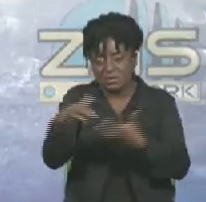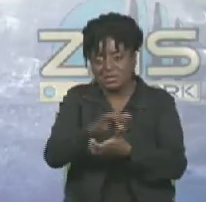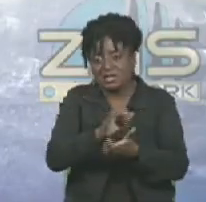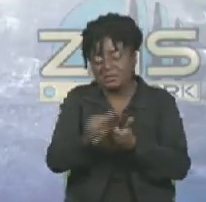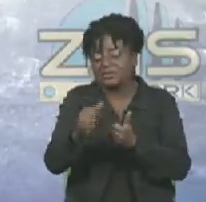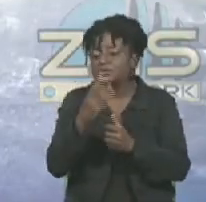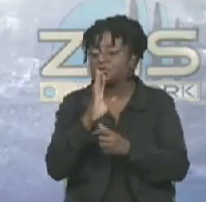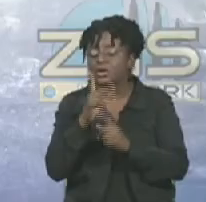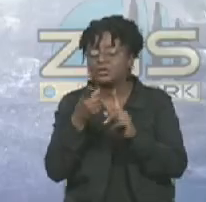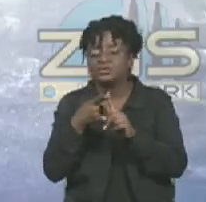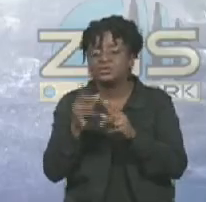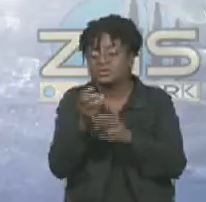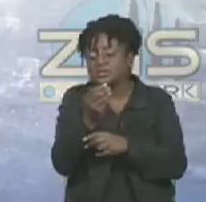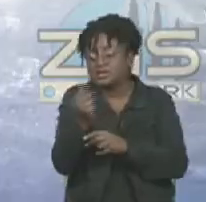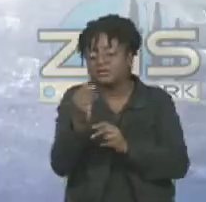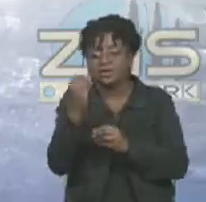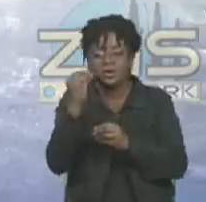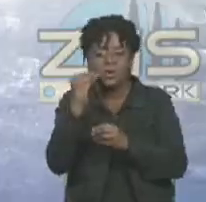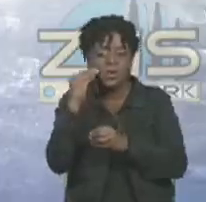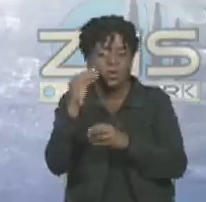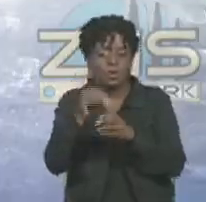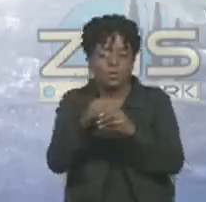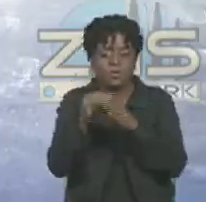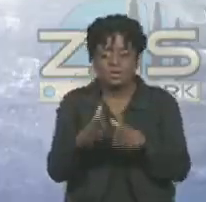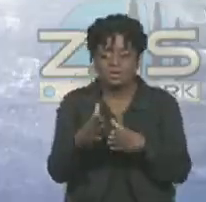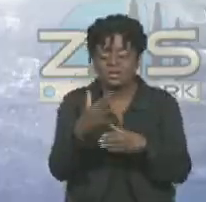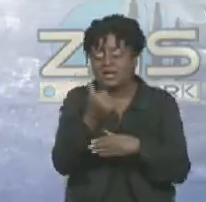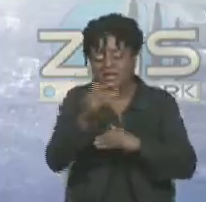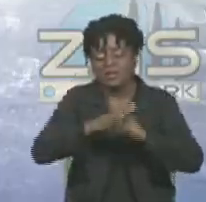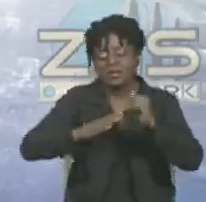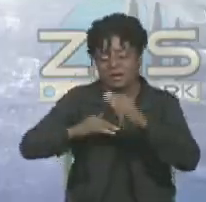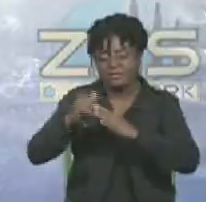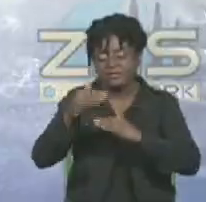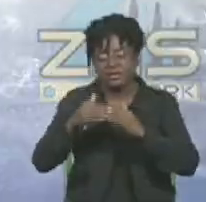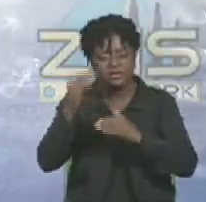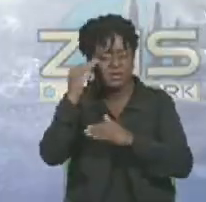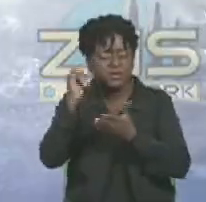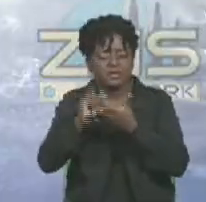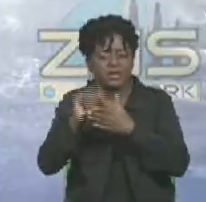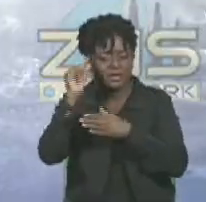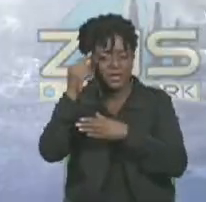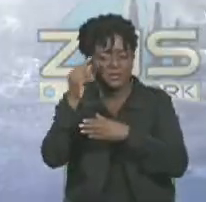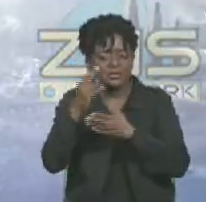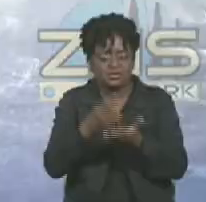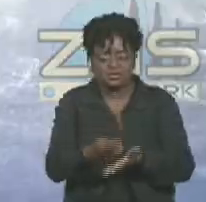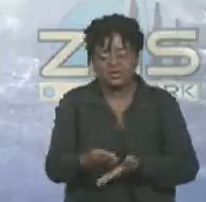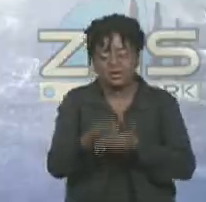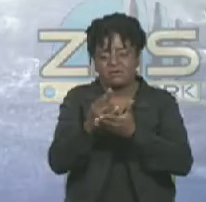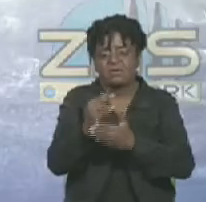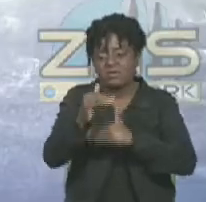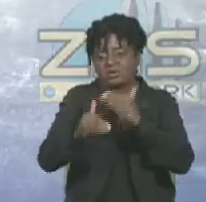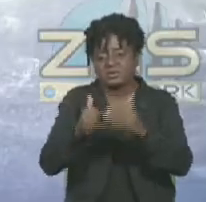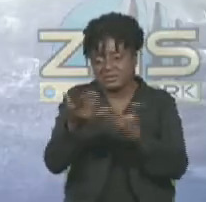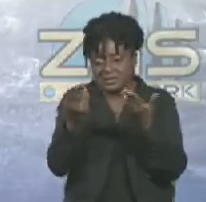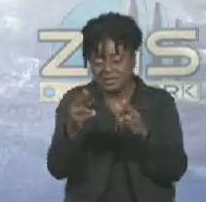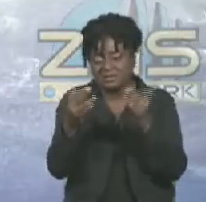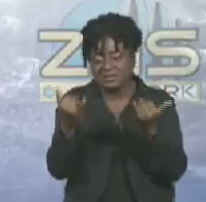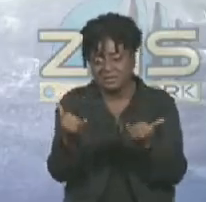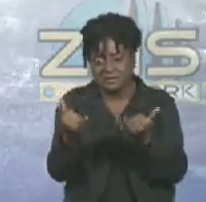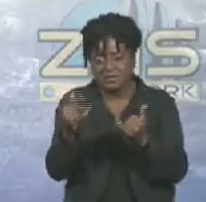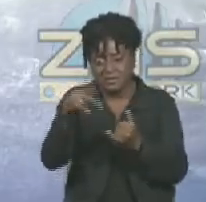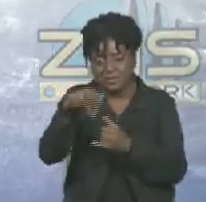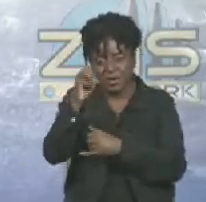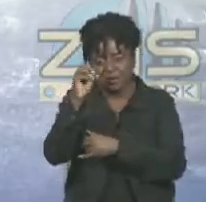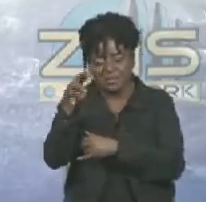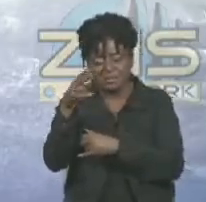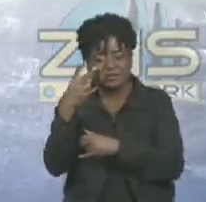experience post-Hurricane Irma. And those residents were comforted in knowing that the government's recovery process is underway. The Prime Minister viewed this home